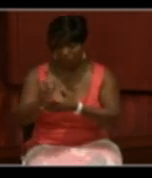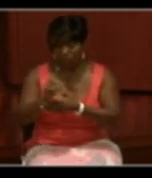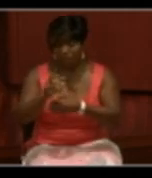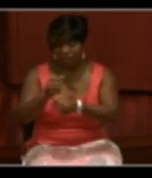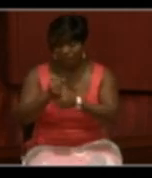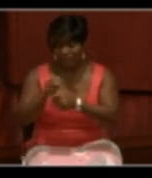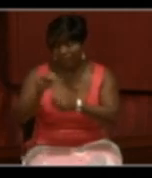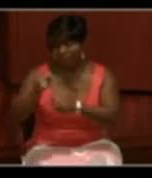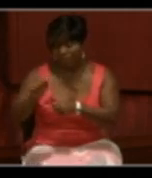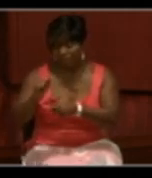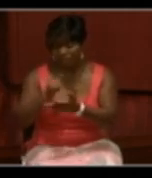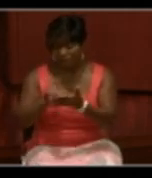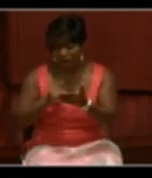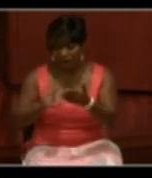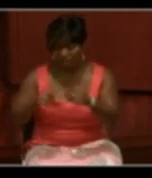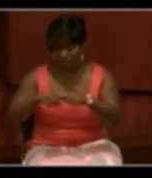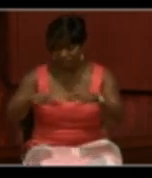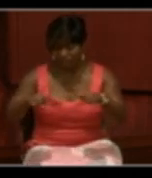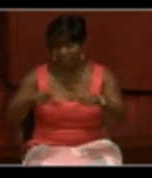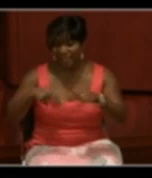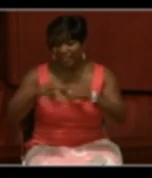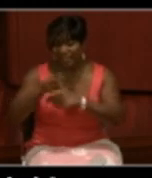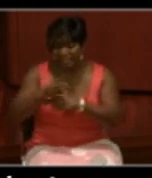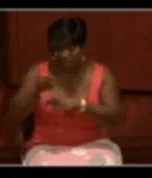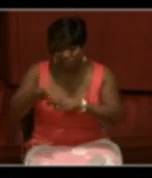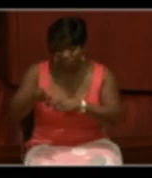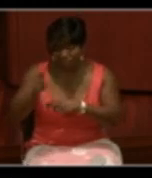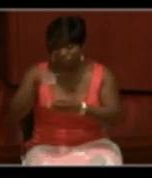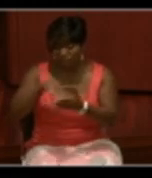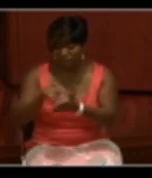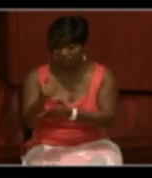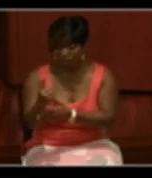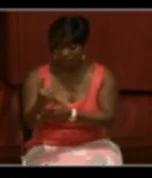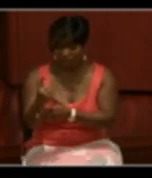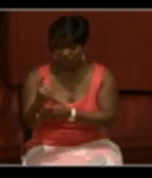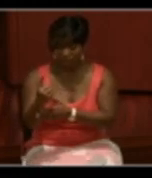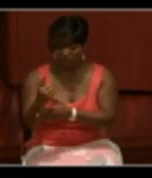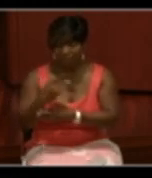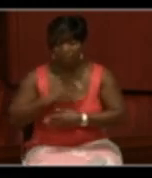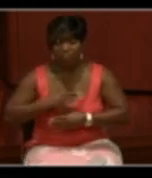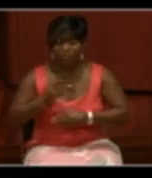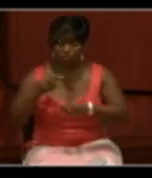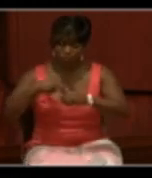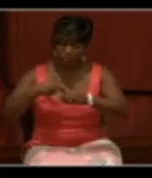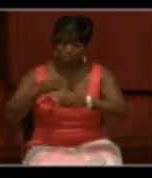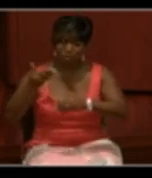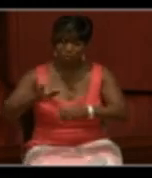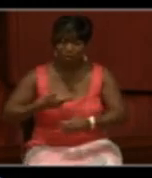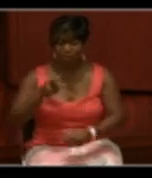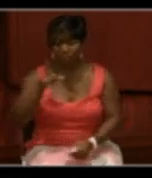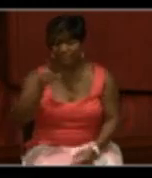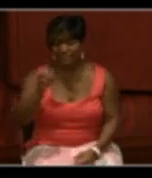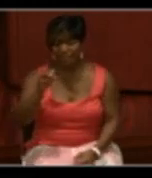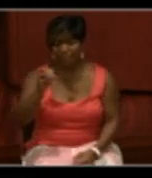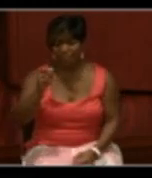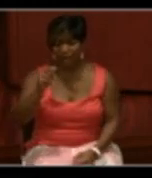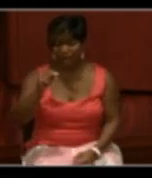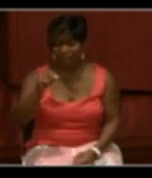a Master's of Art degree in history in 2001. Please join me in welcoming Damani Davis.